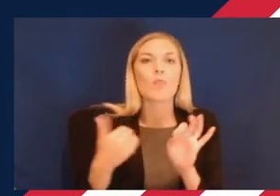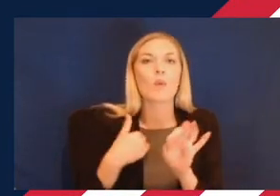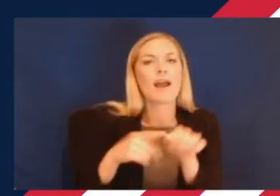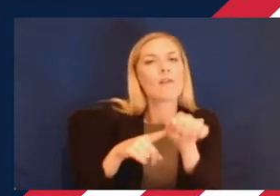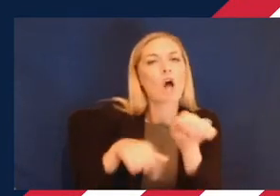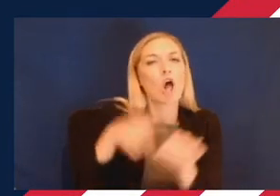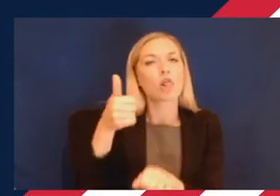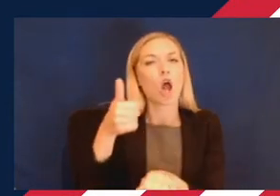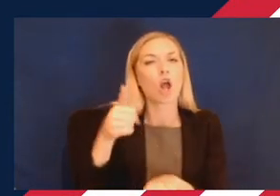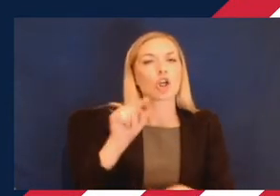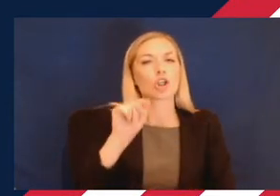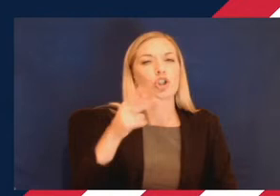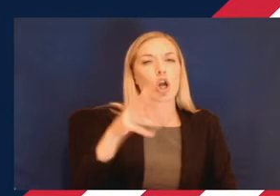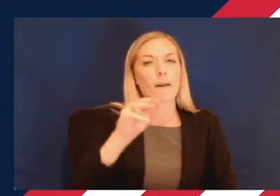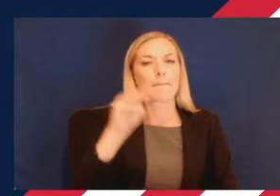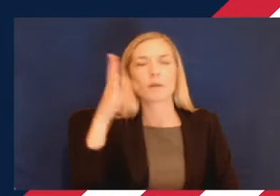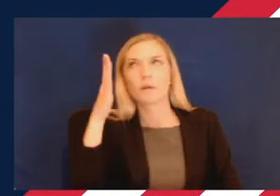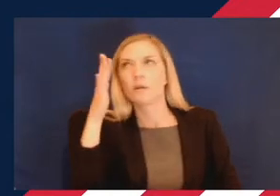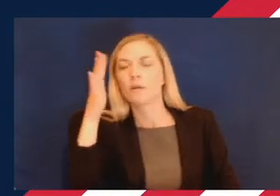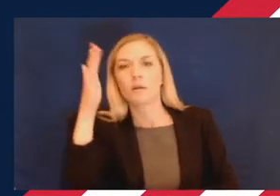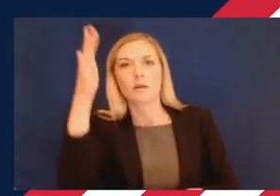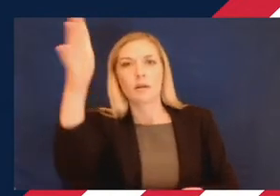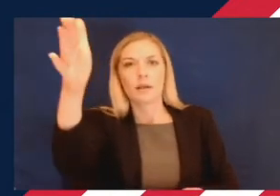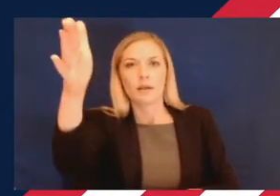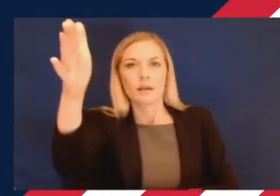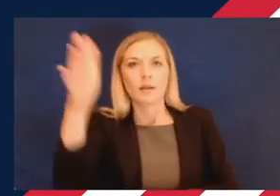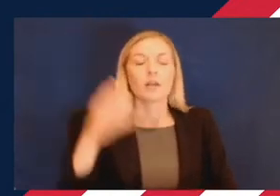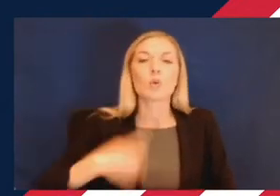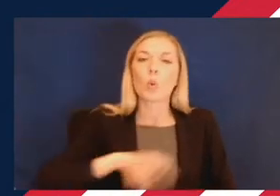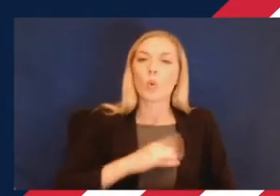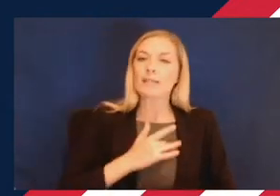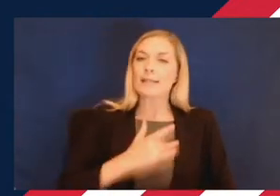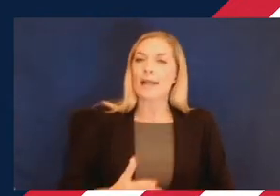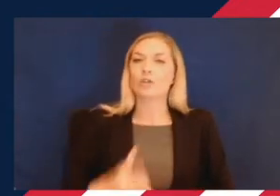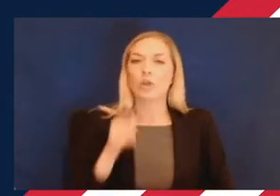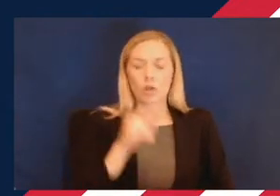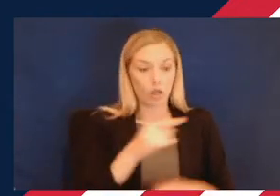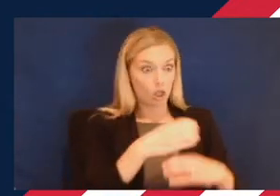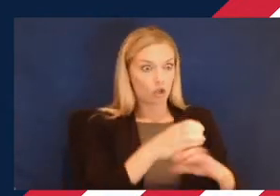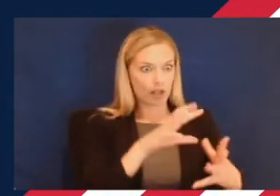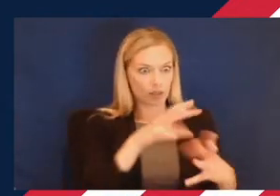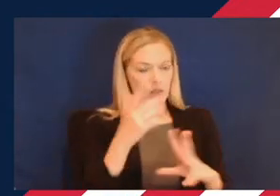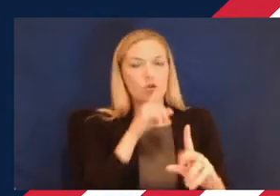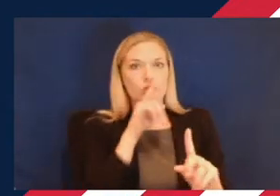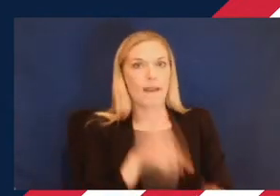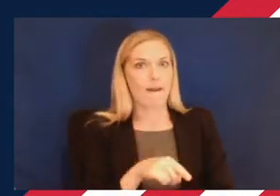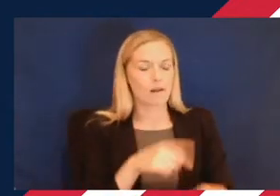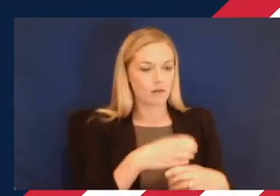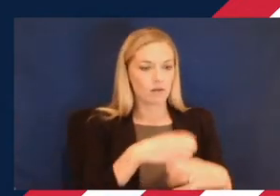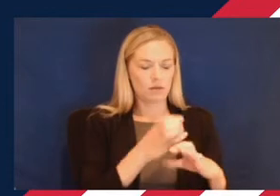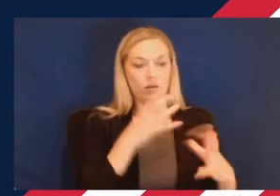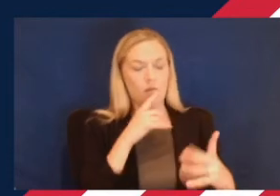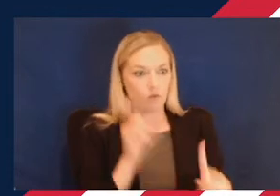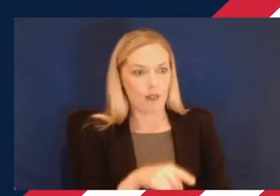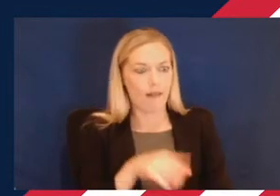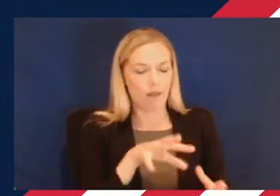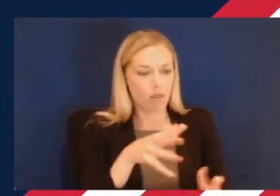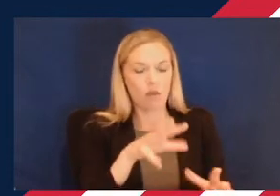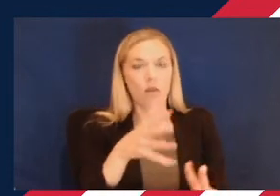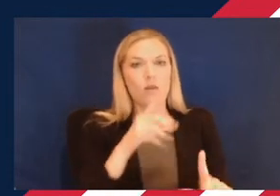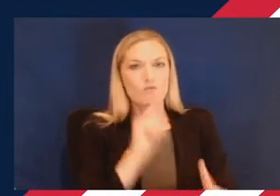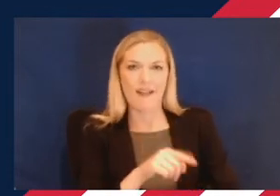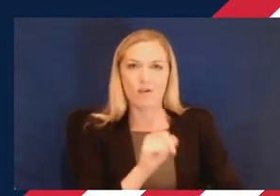plan. And so what we tend to do is react to crises, but we know that if we get through